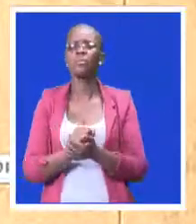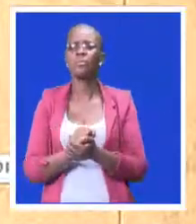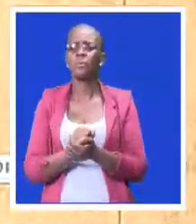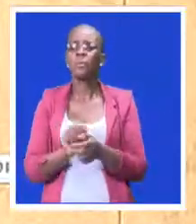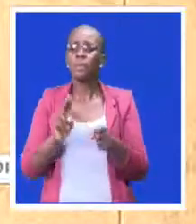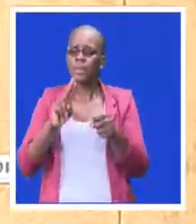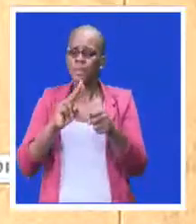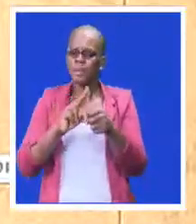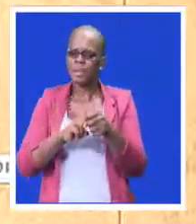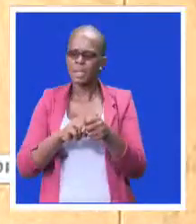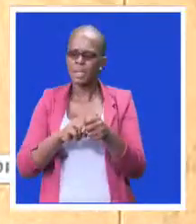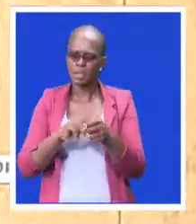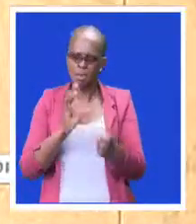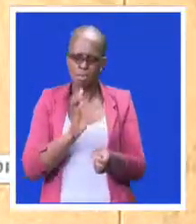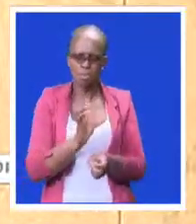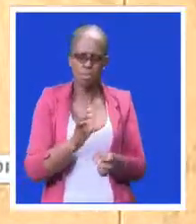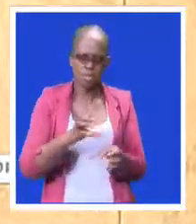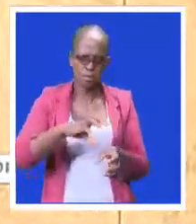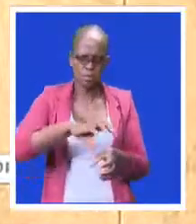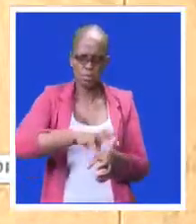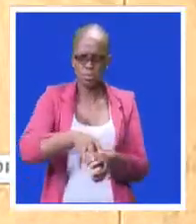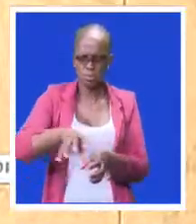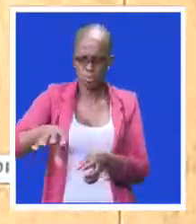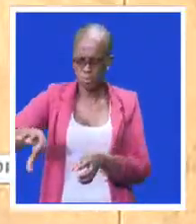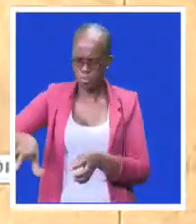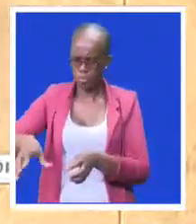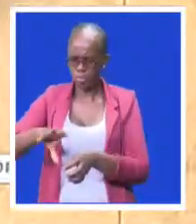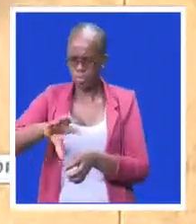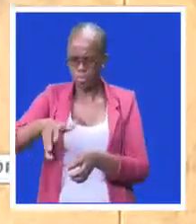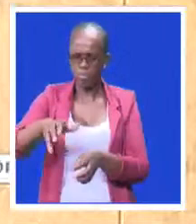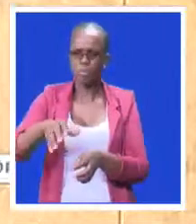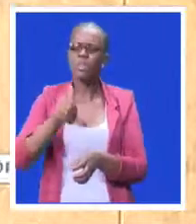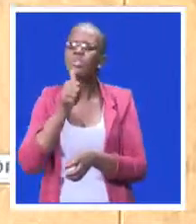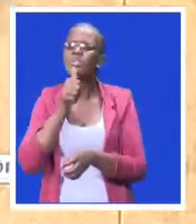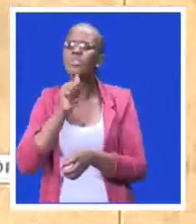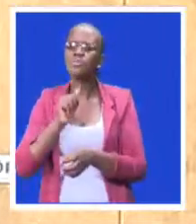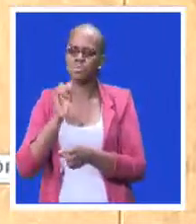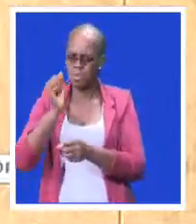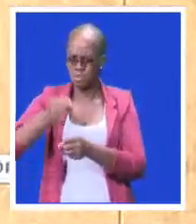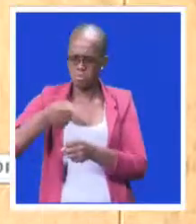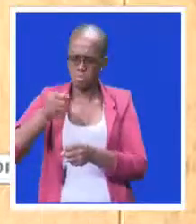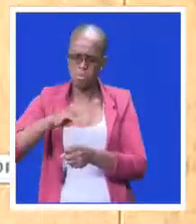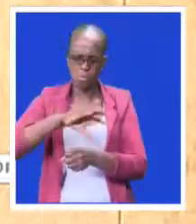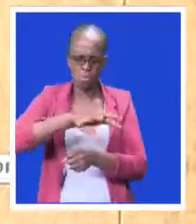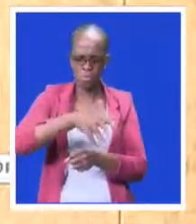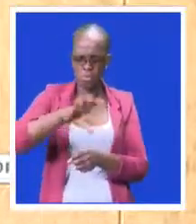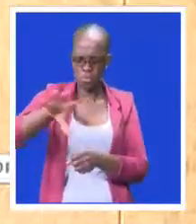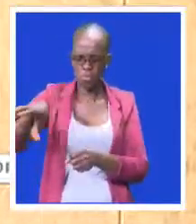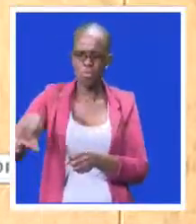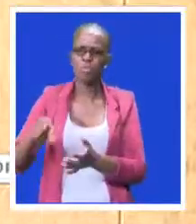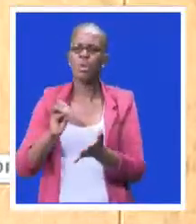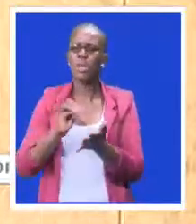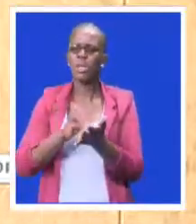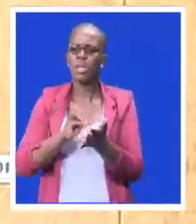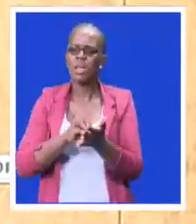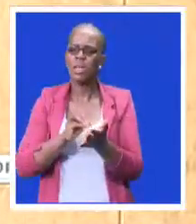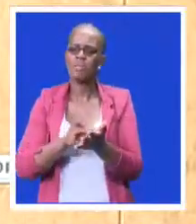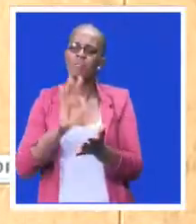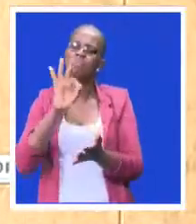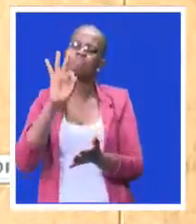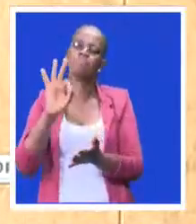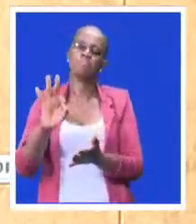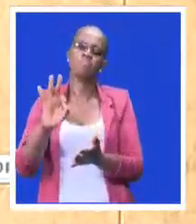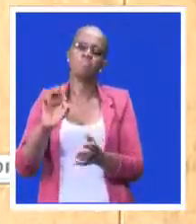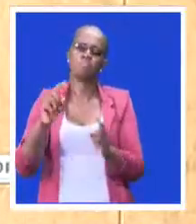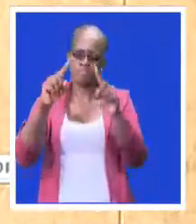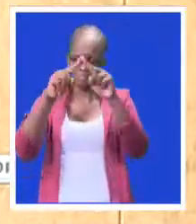footy. Yes, little footy is also shaped like a triangle. Thank you, boys and girls. You are brilliant.